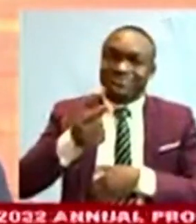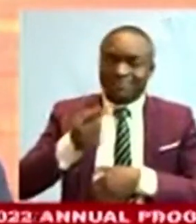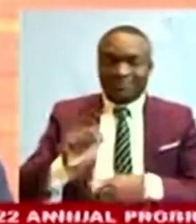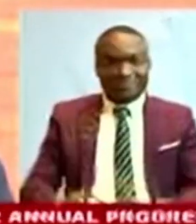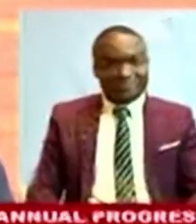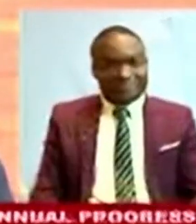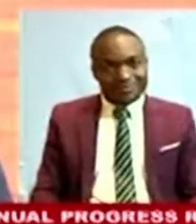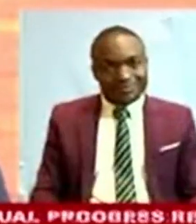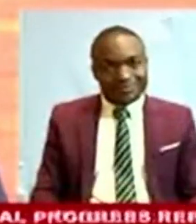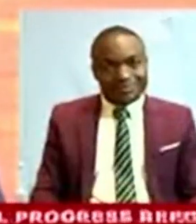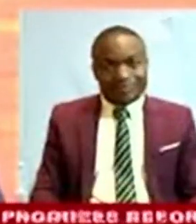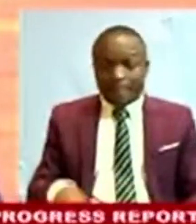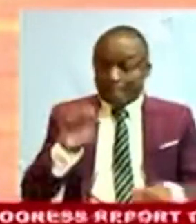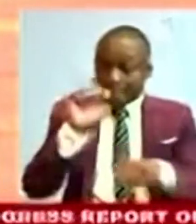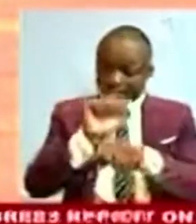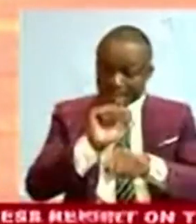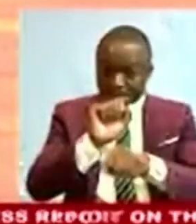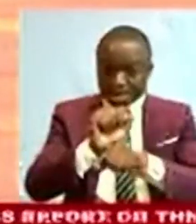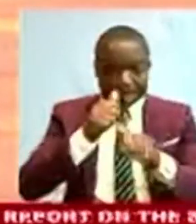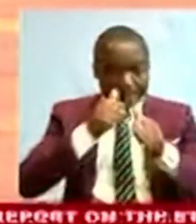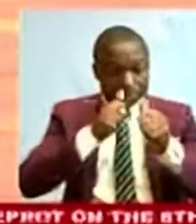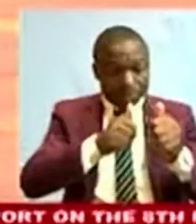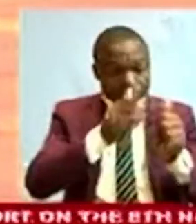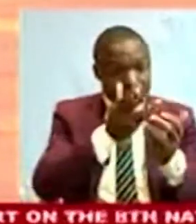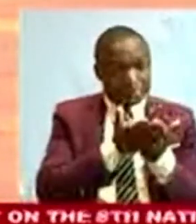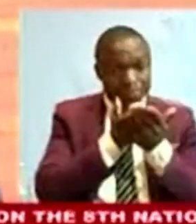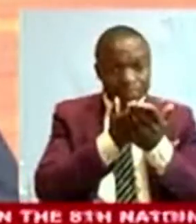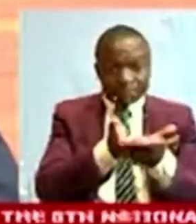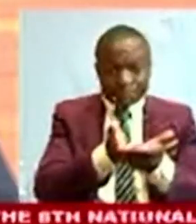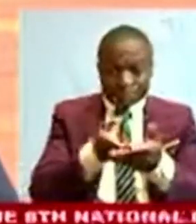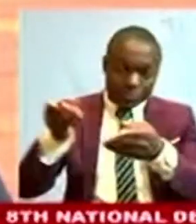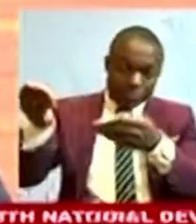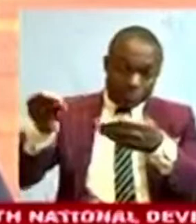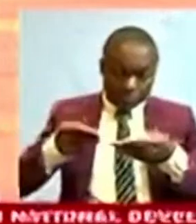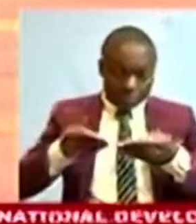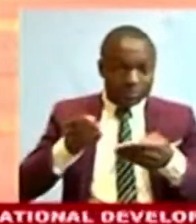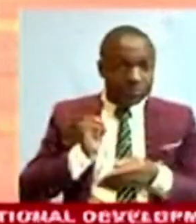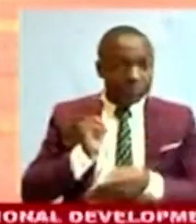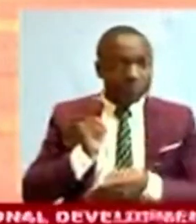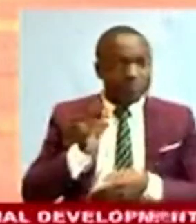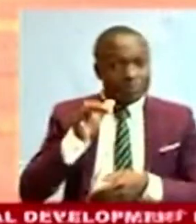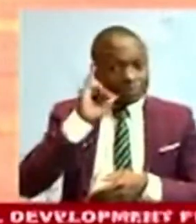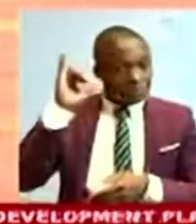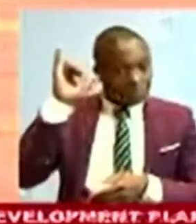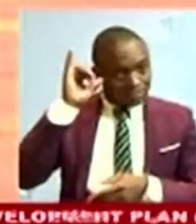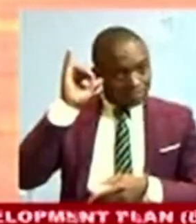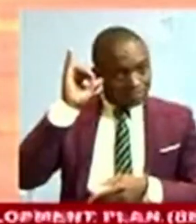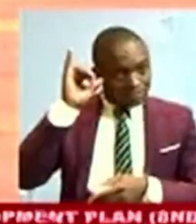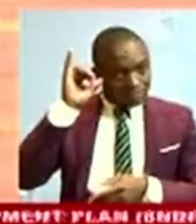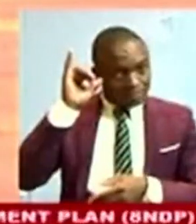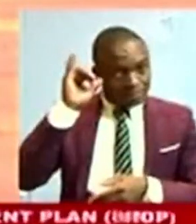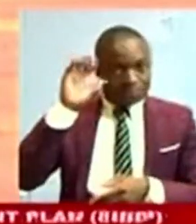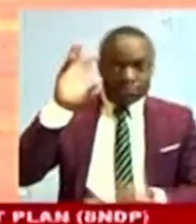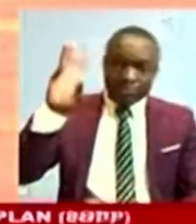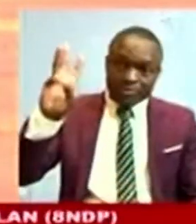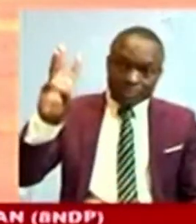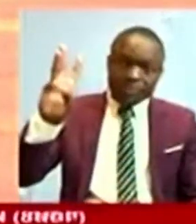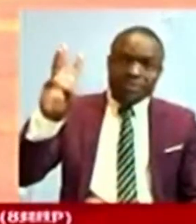that the performance, according to the submission you gave us yesterday, Chair, that it's at 65%,